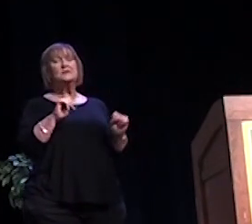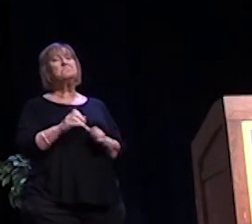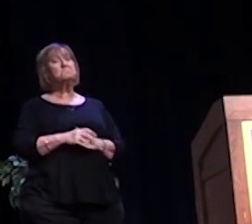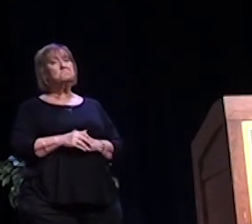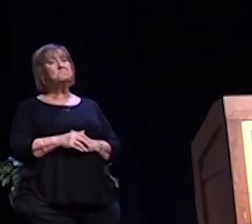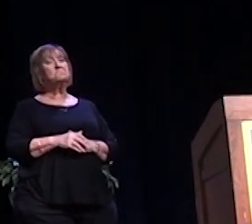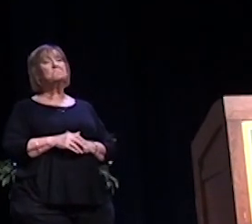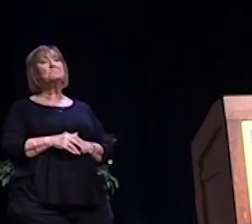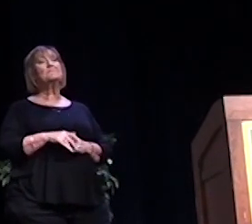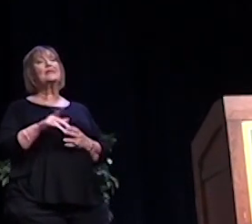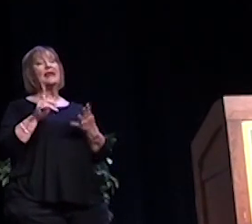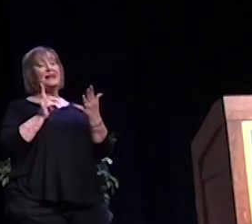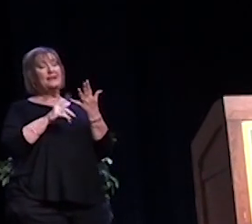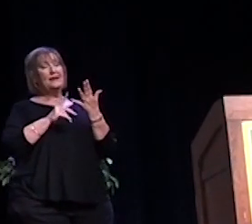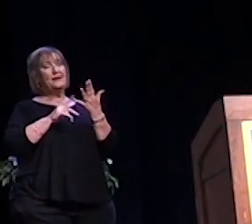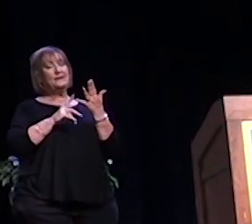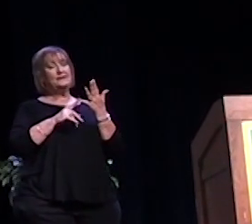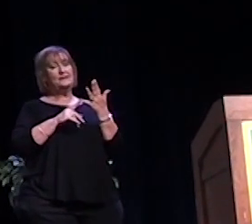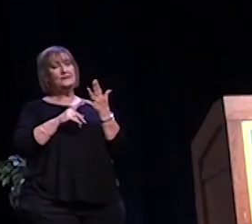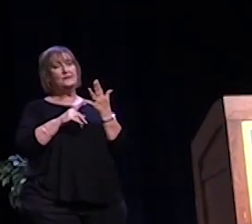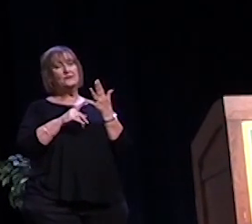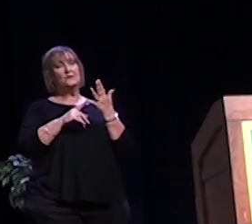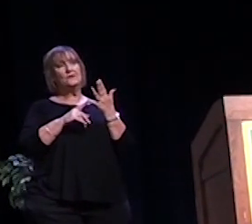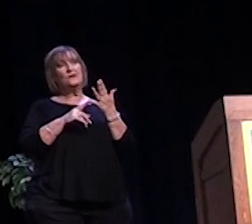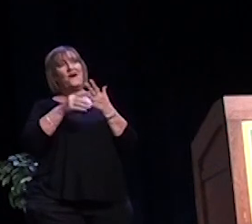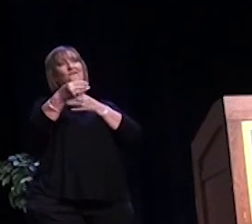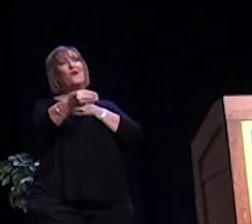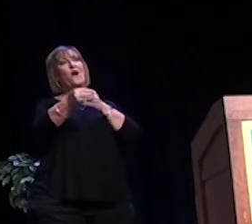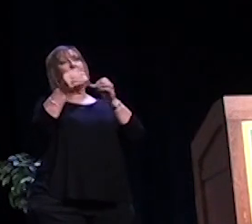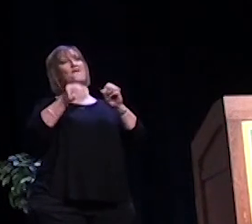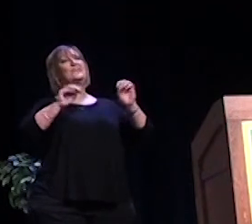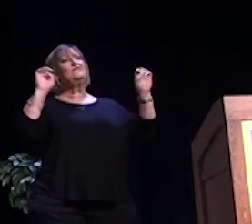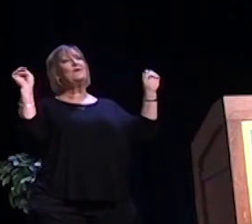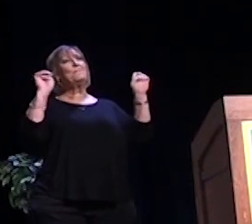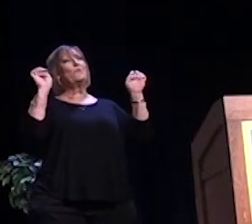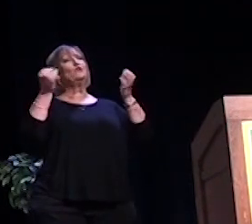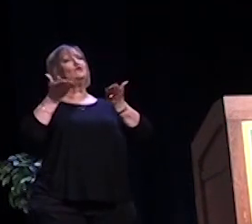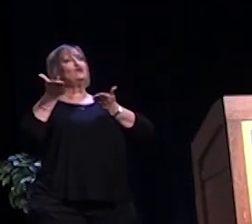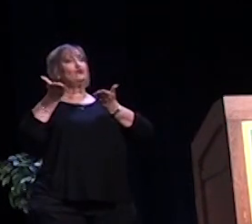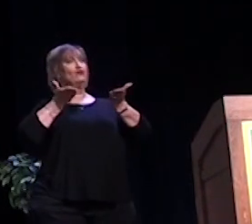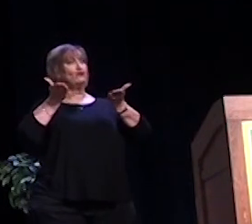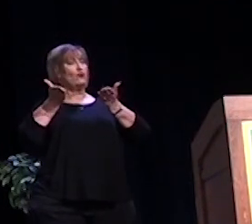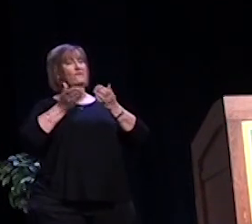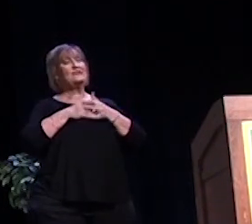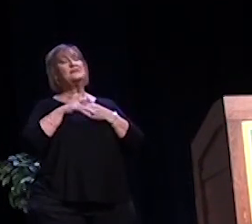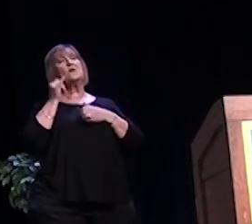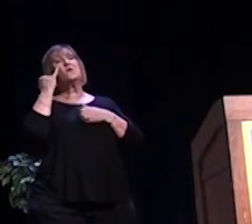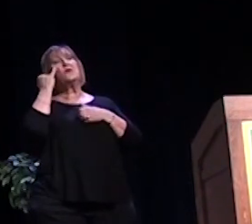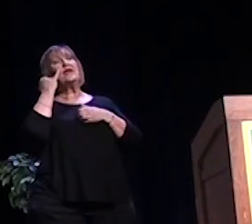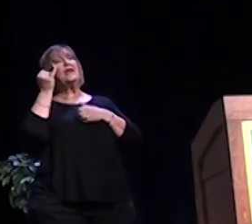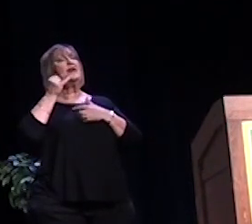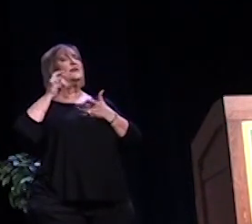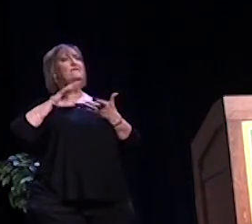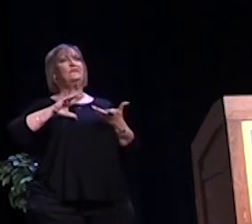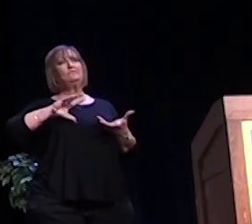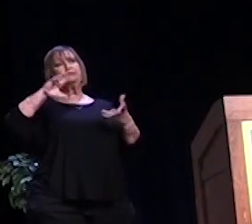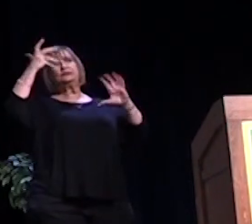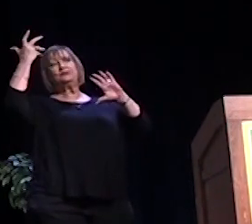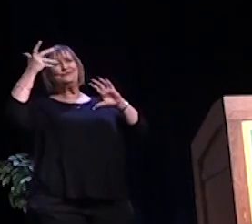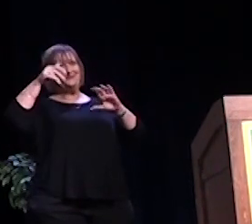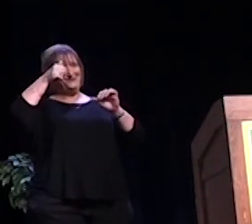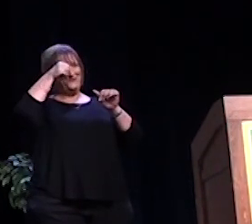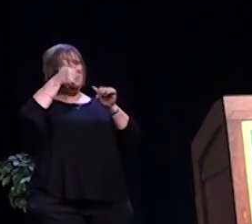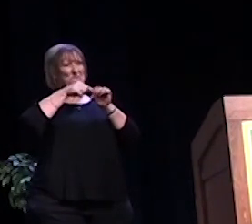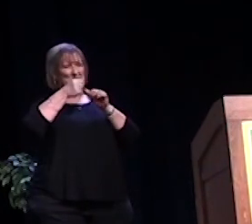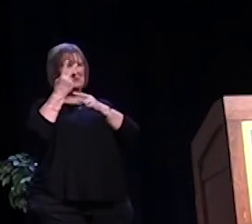then finally, we bring in the Office of Emergency Services. Many of you experienced that storm Uri several years